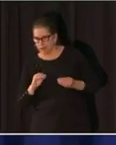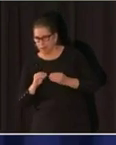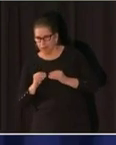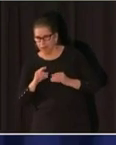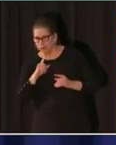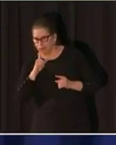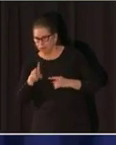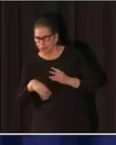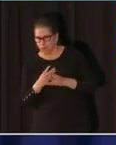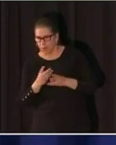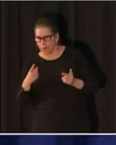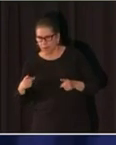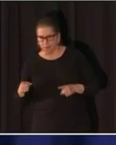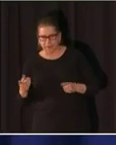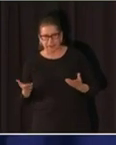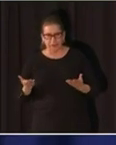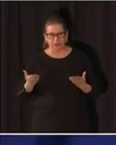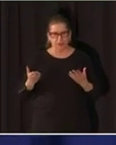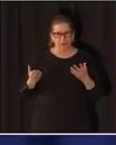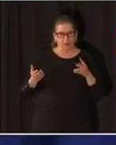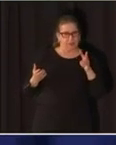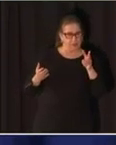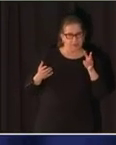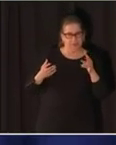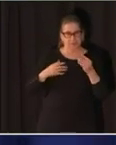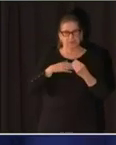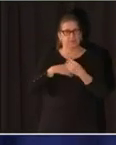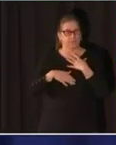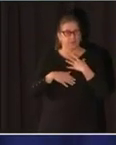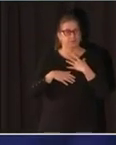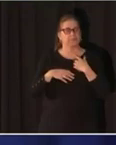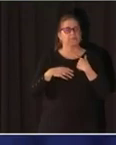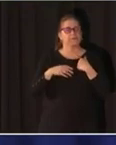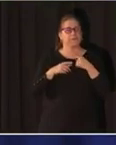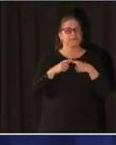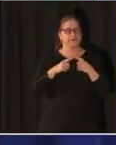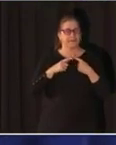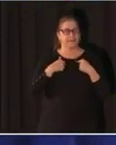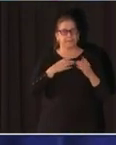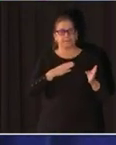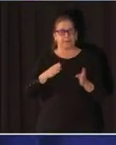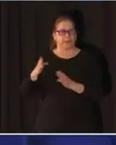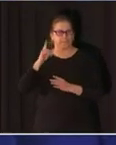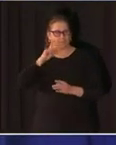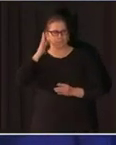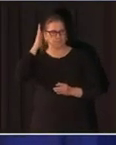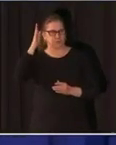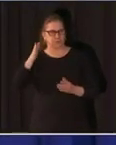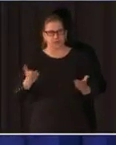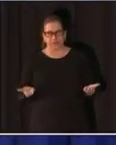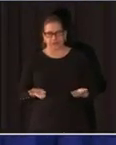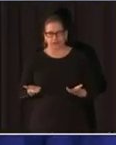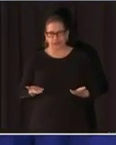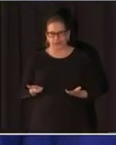future planning. So Mayor, Amanda Gomez, City Paper. Okay, Amanda?